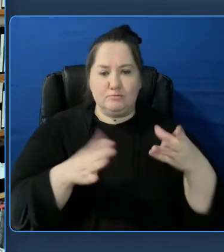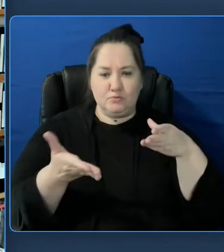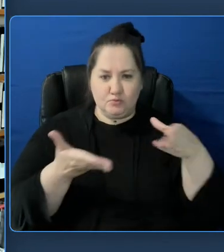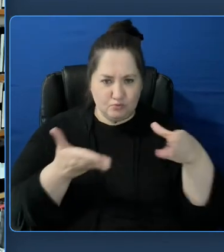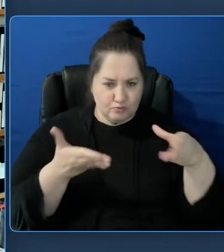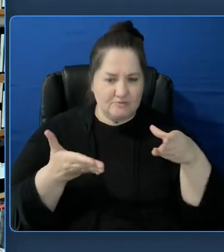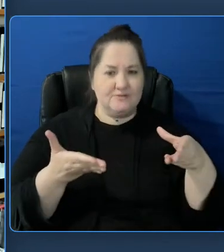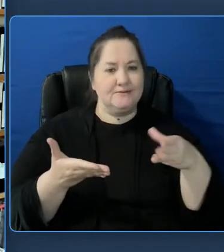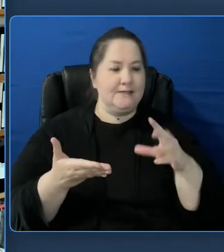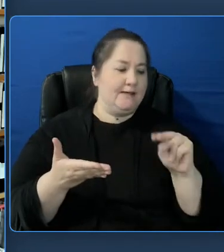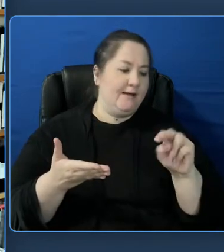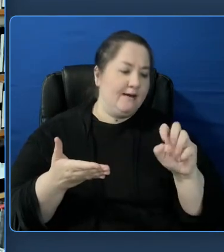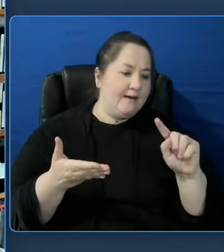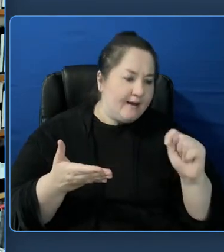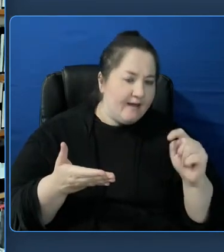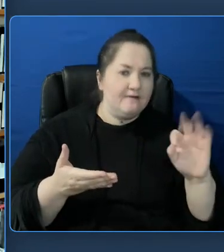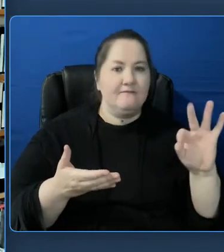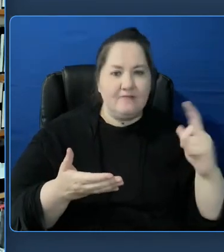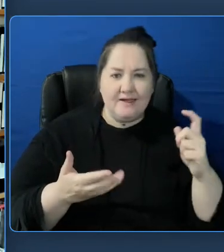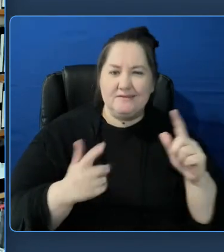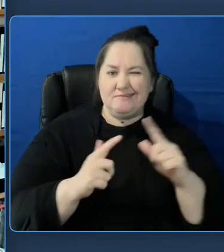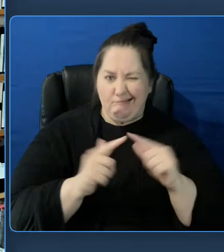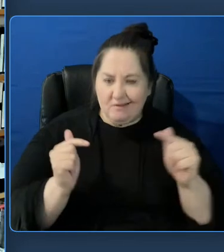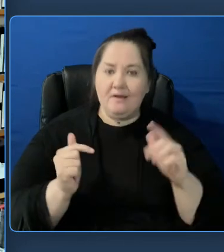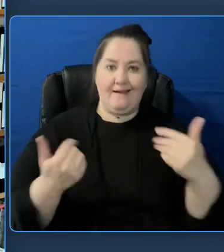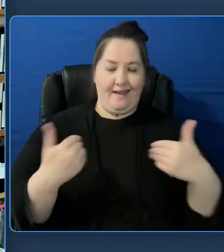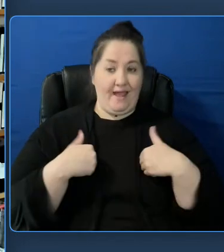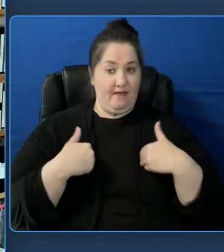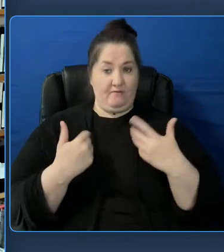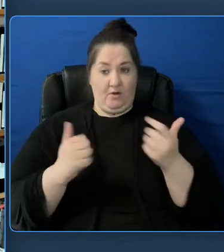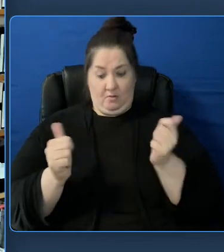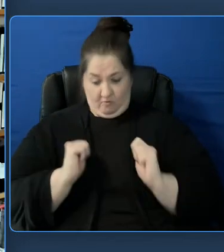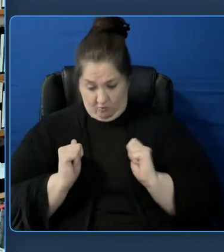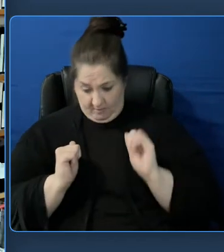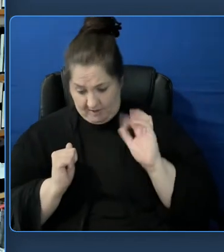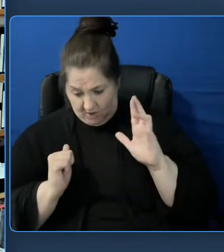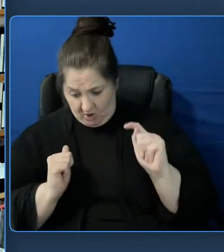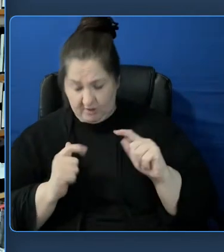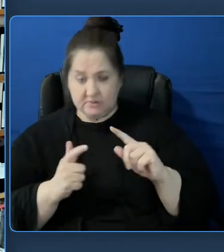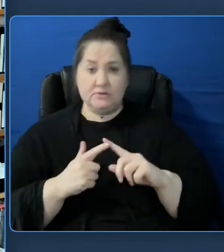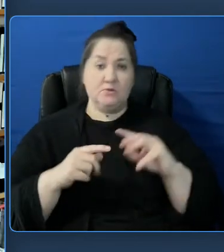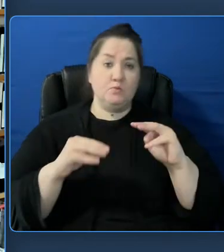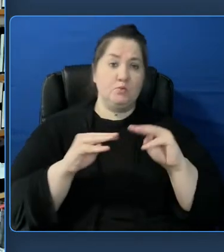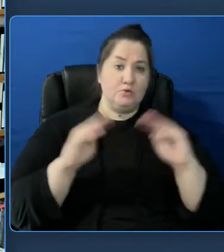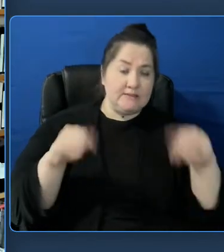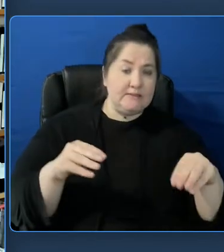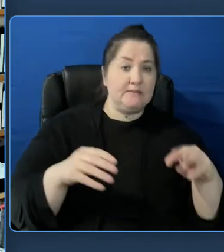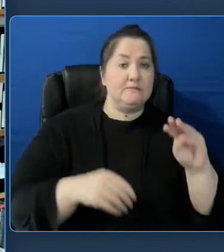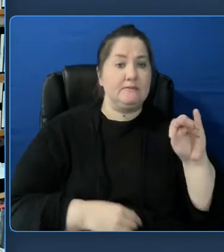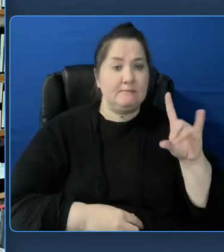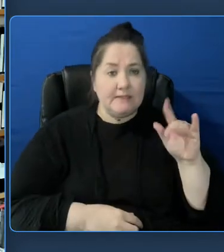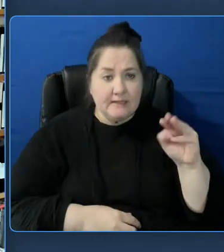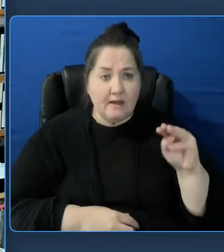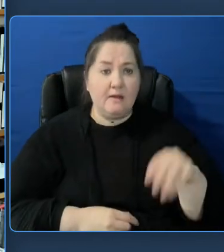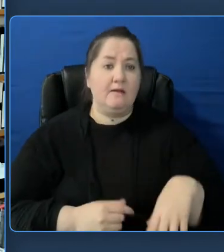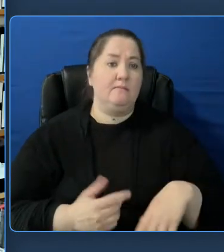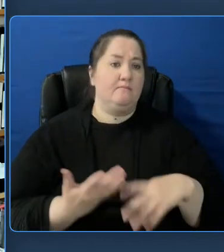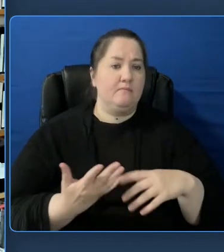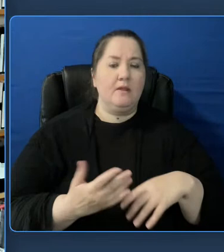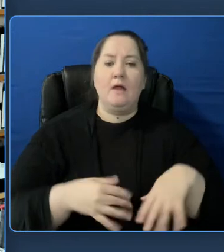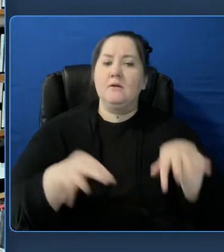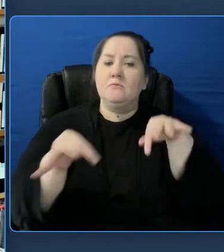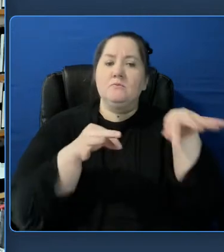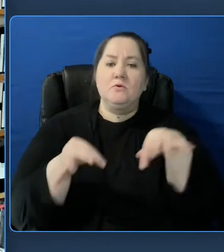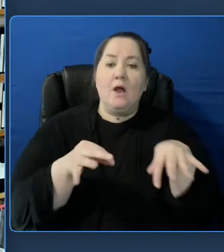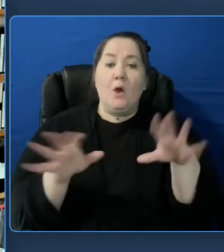services. So performing arts, museums, media, but you know what? I've also provided